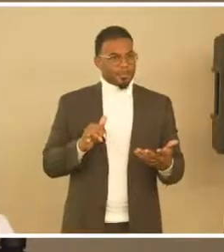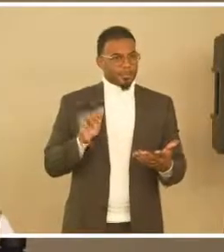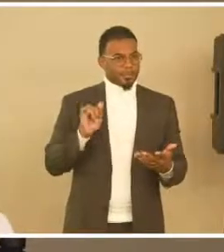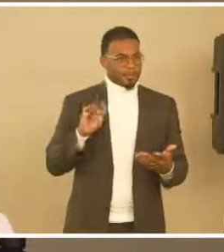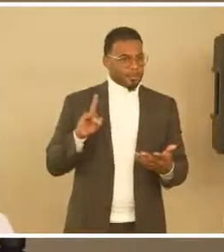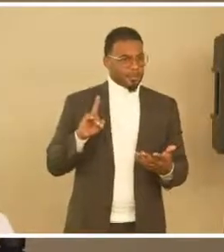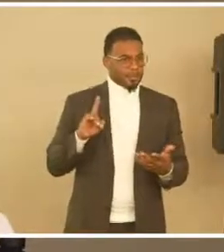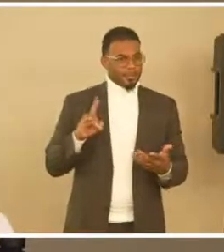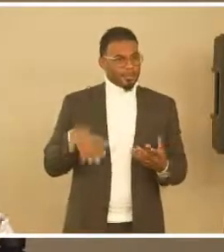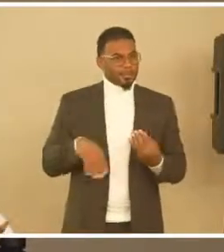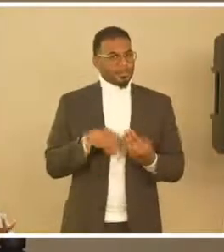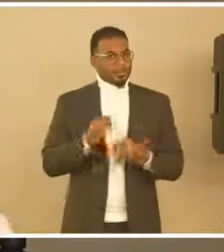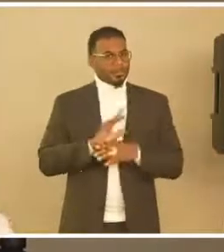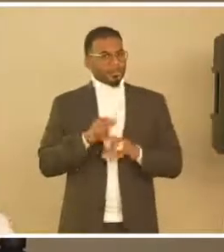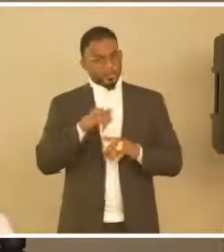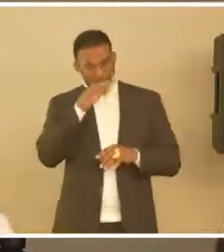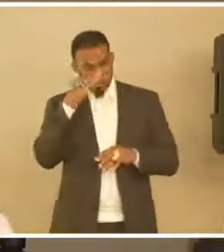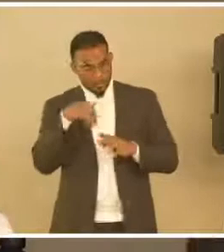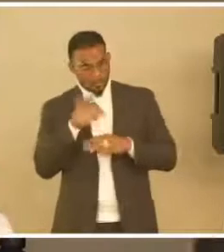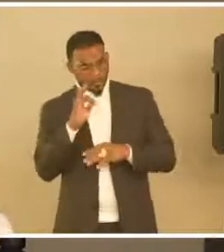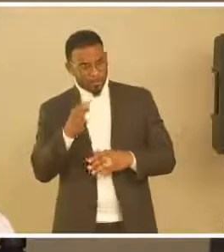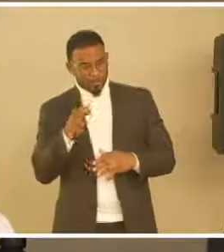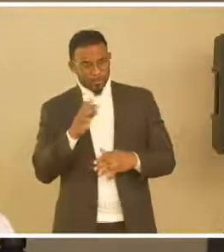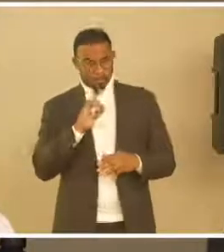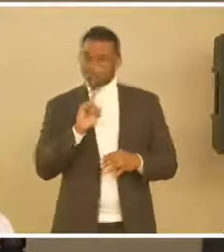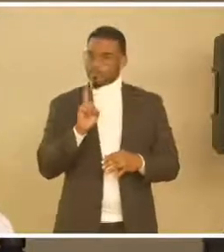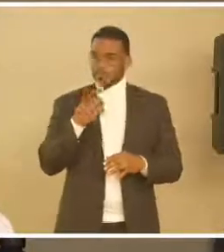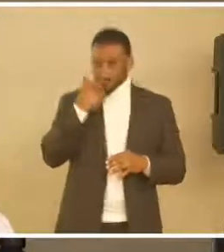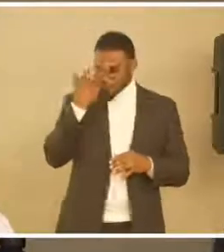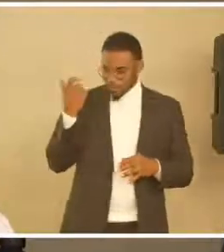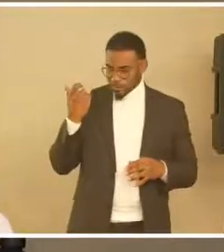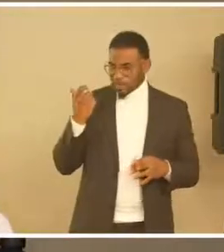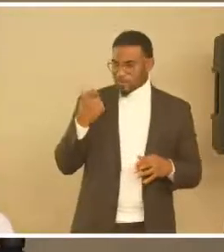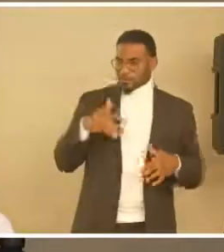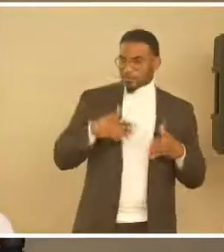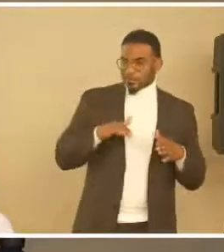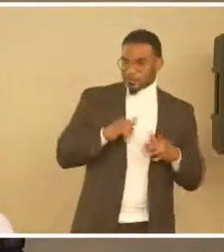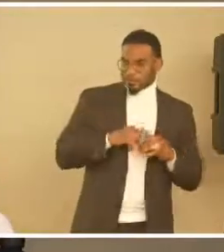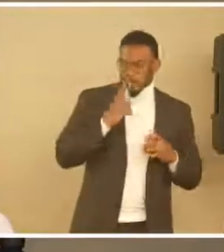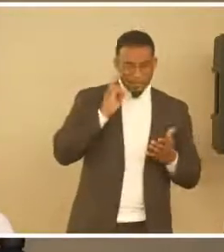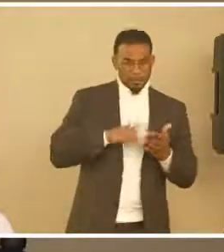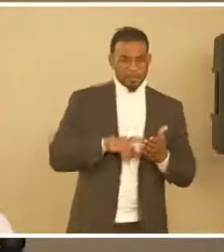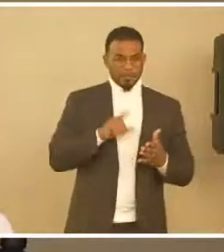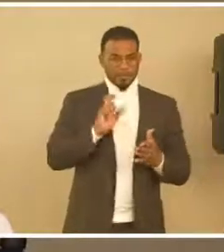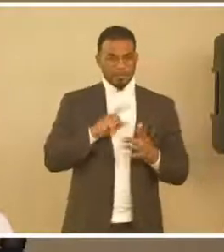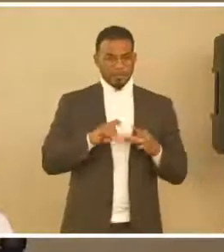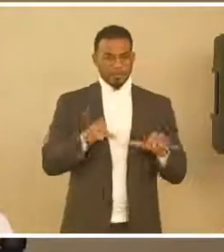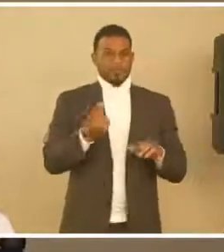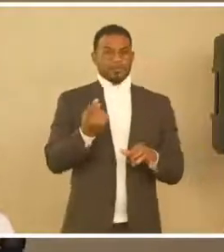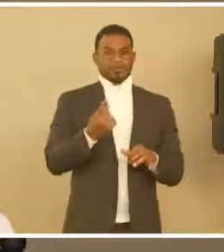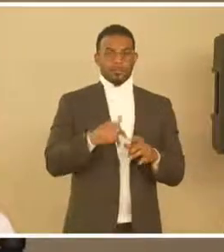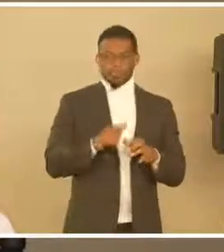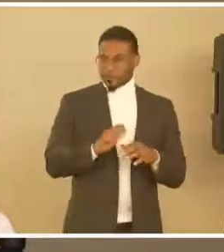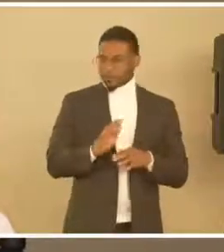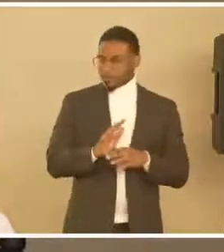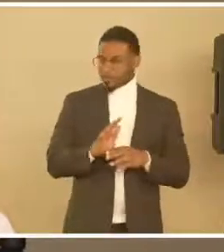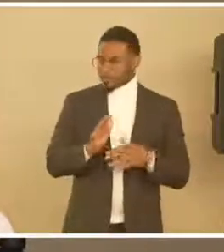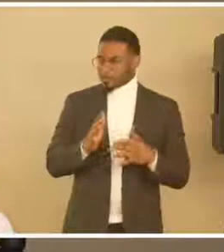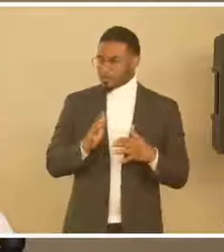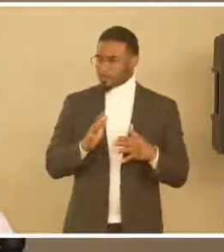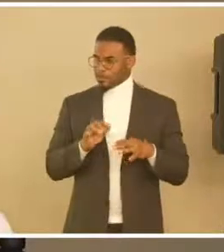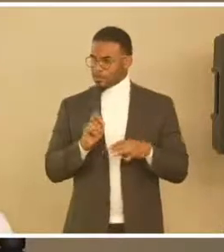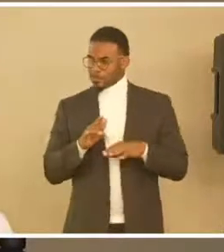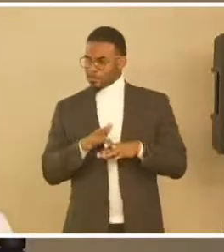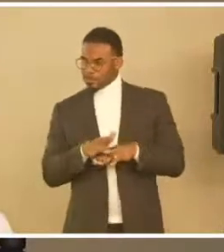aired a documentary about blackness in France. But it was only because of the wave that they realized that they needed to do something. So the film came